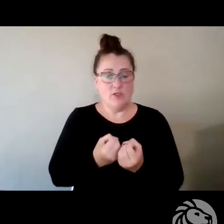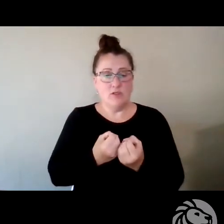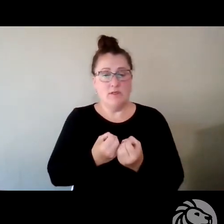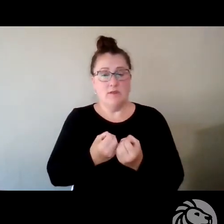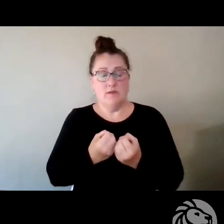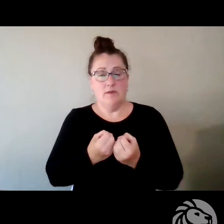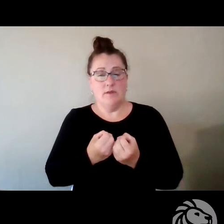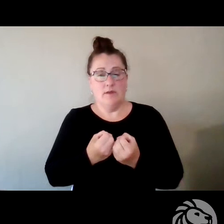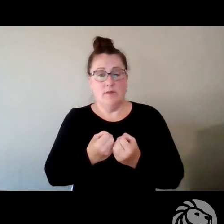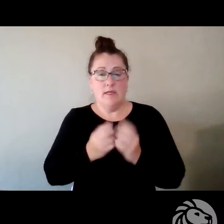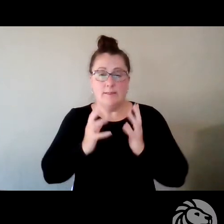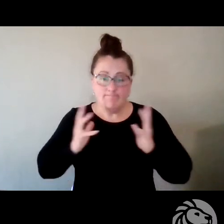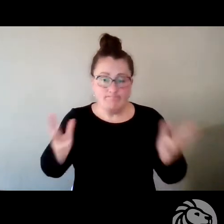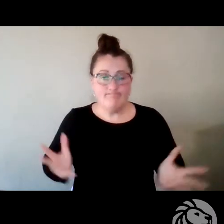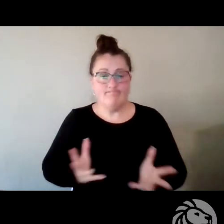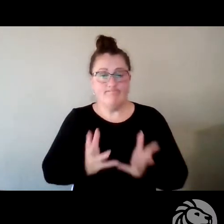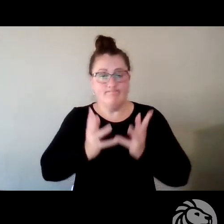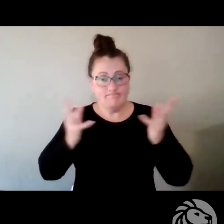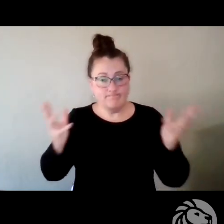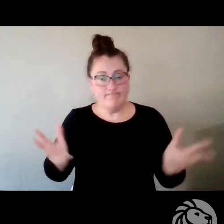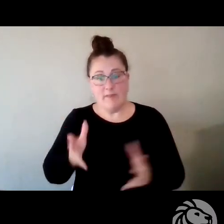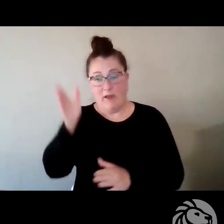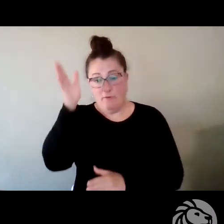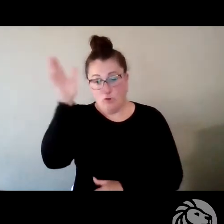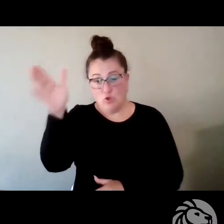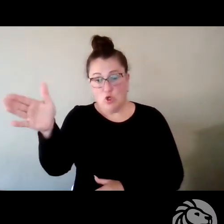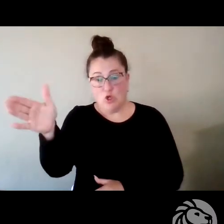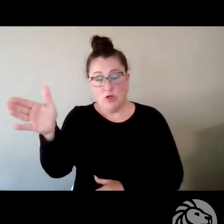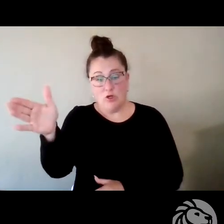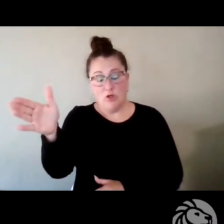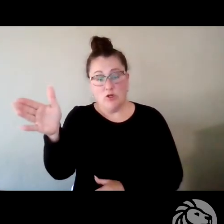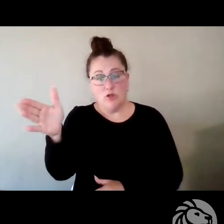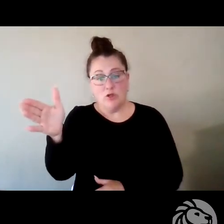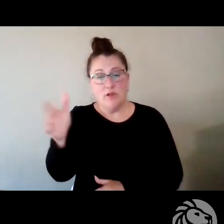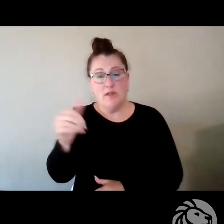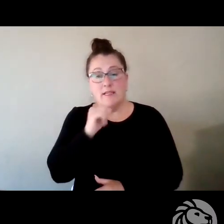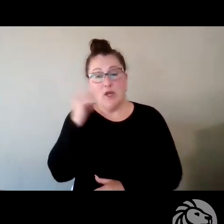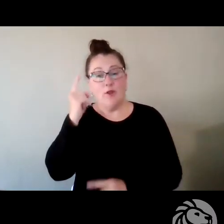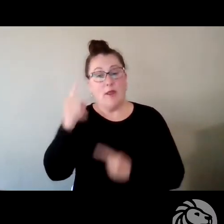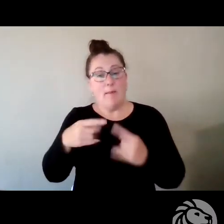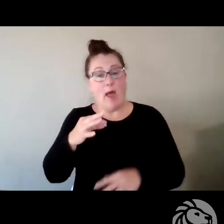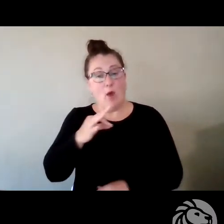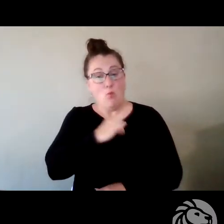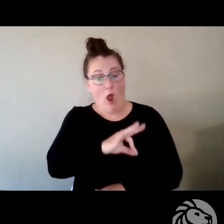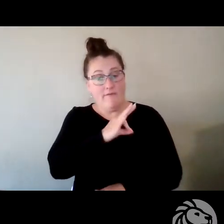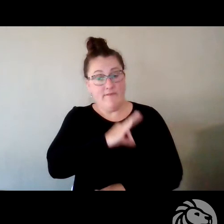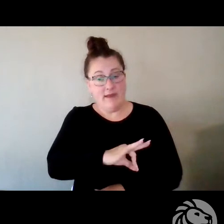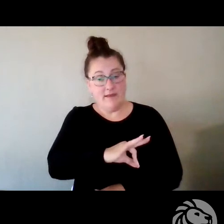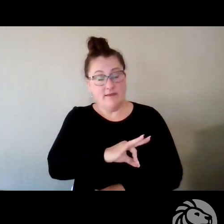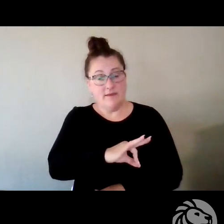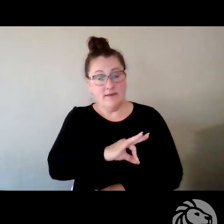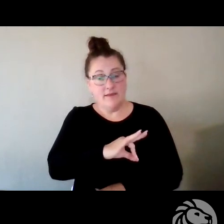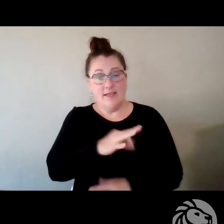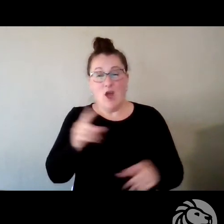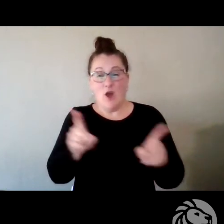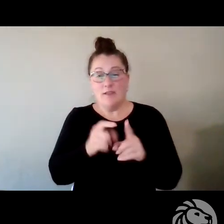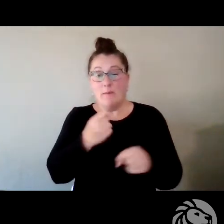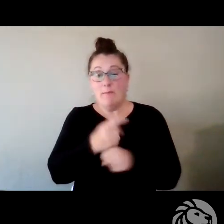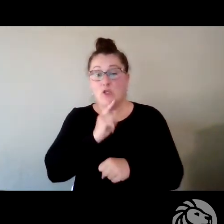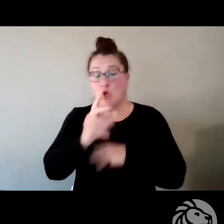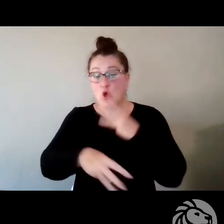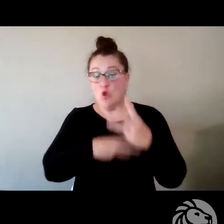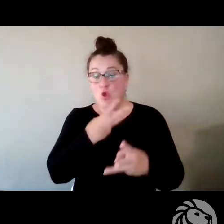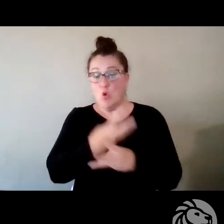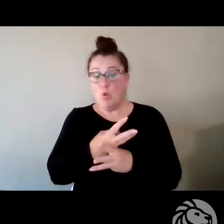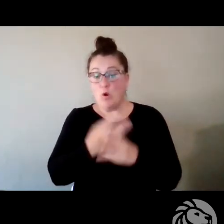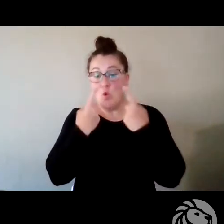to propel them into a future that isn't just about profits, but is about making sure the world works for